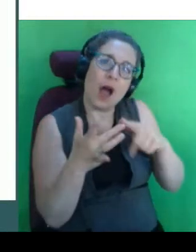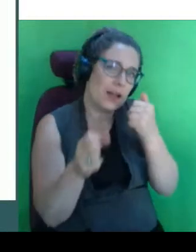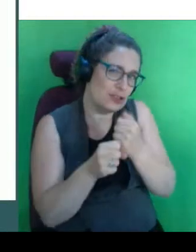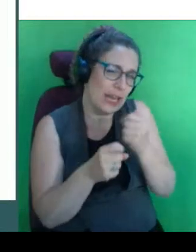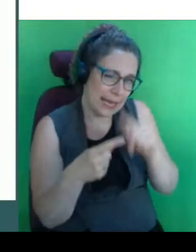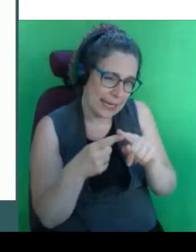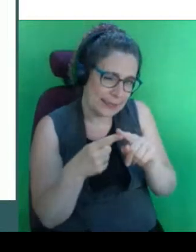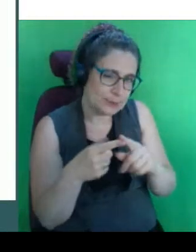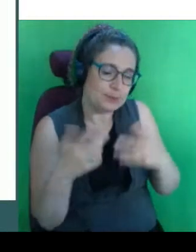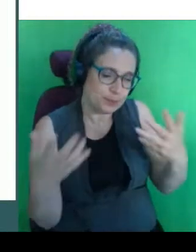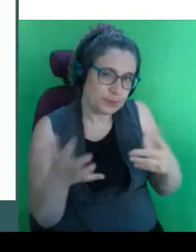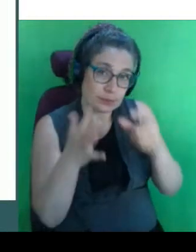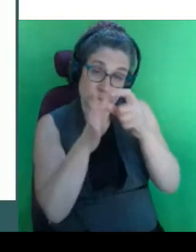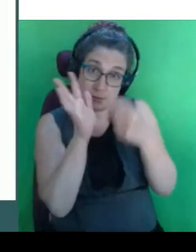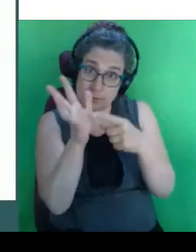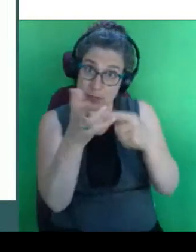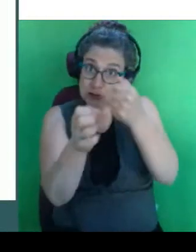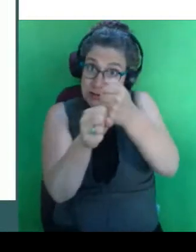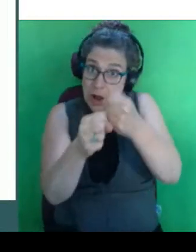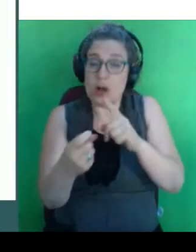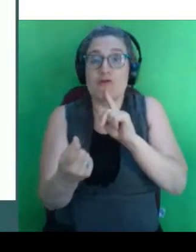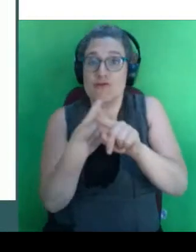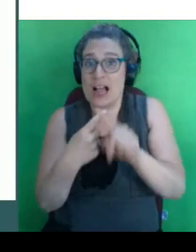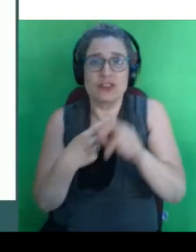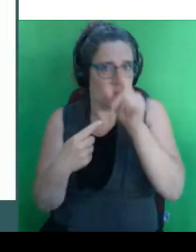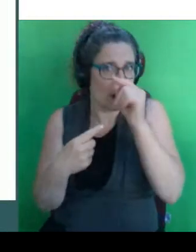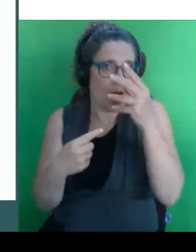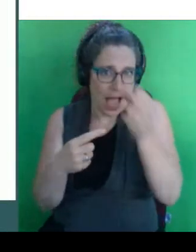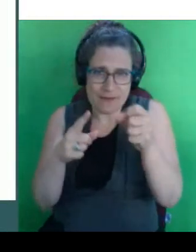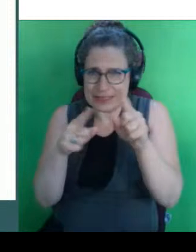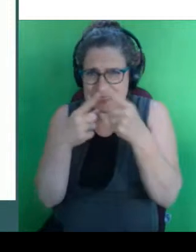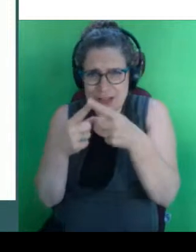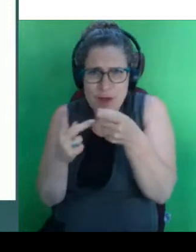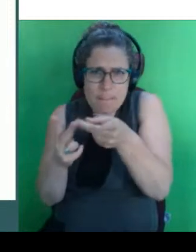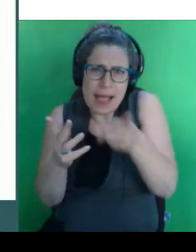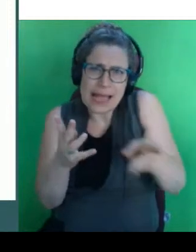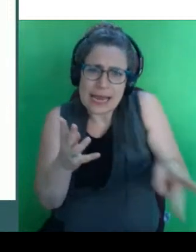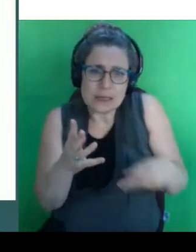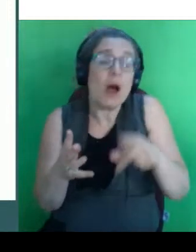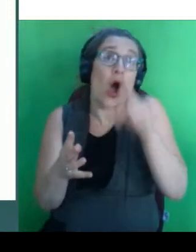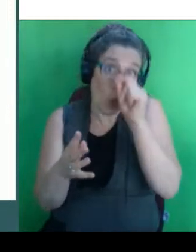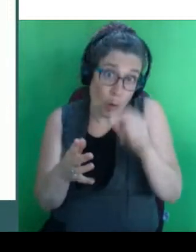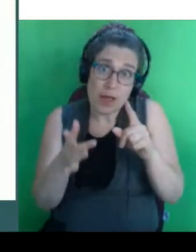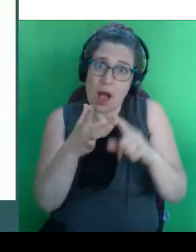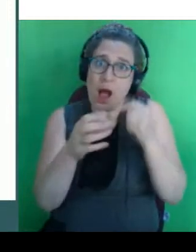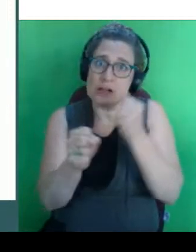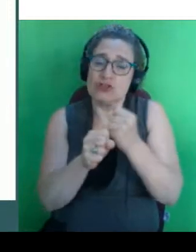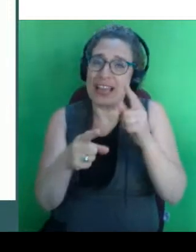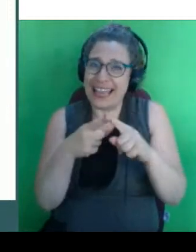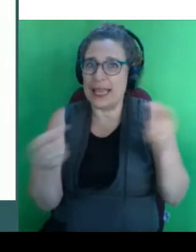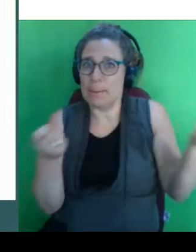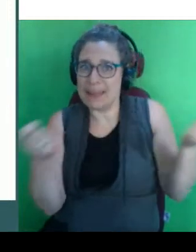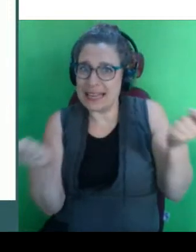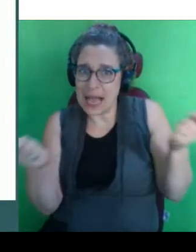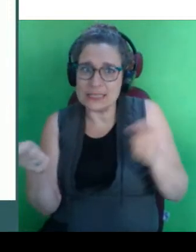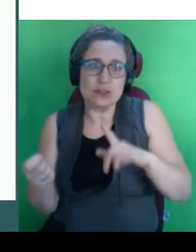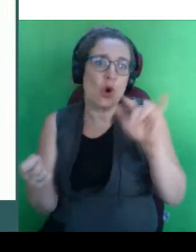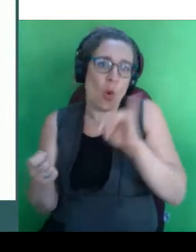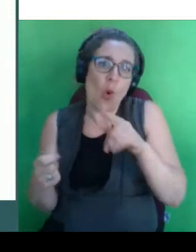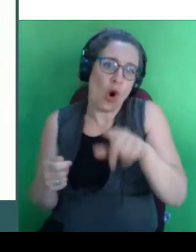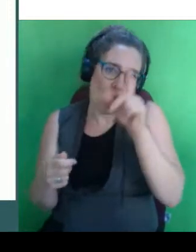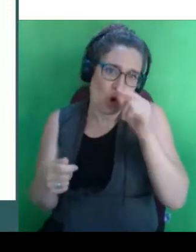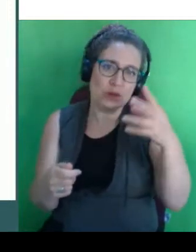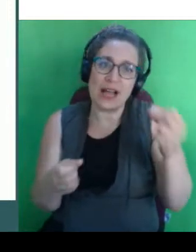can have a number of different mechanisms. They can be IgE mediated, but there are also a lot of